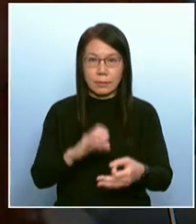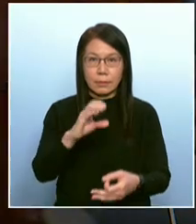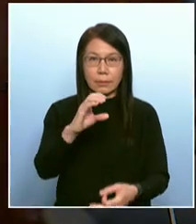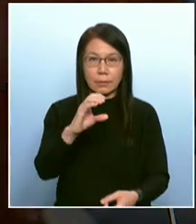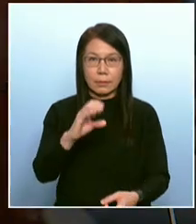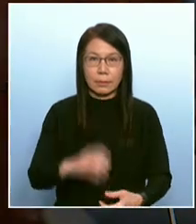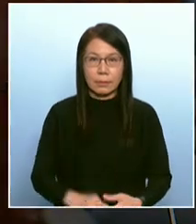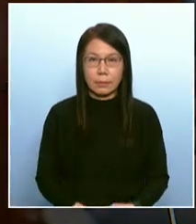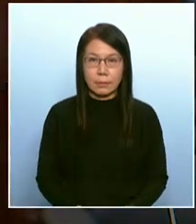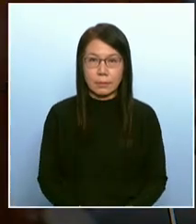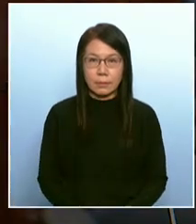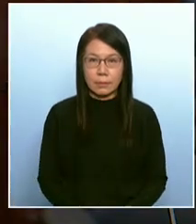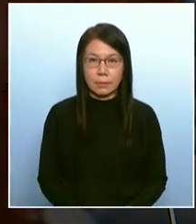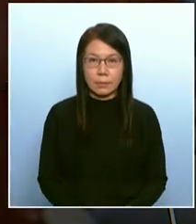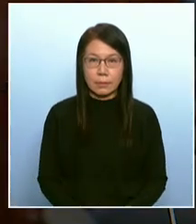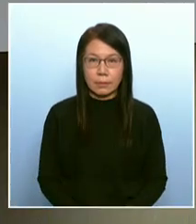Ronick Chan.